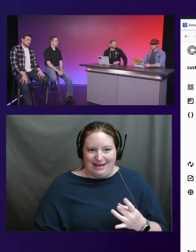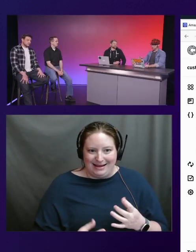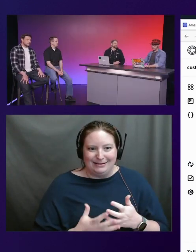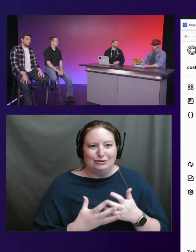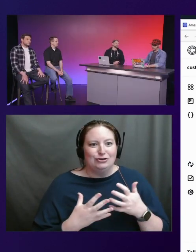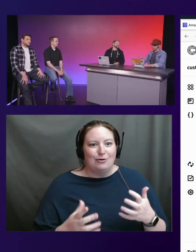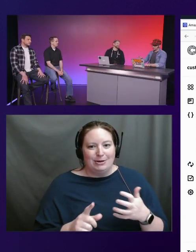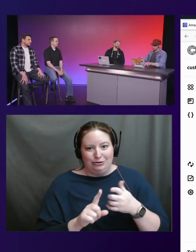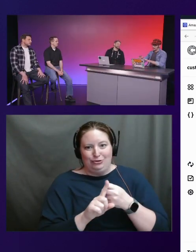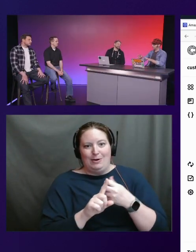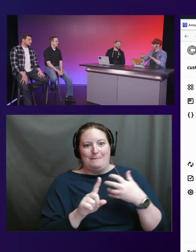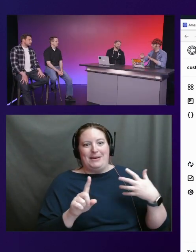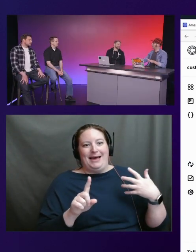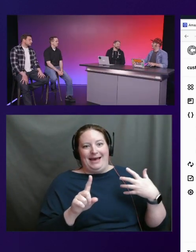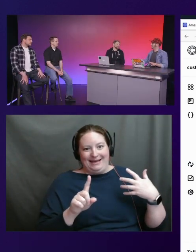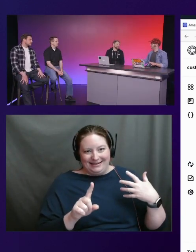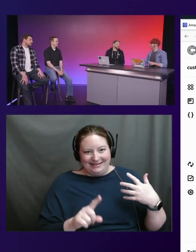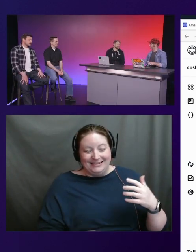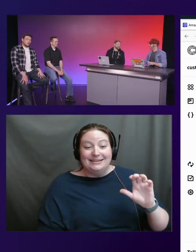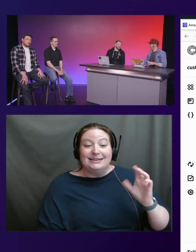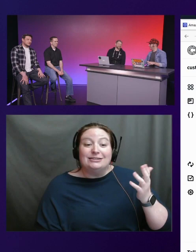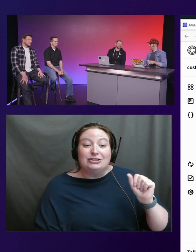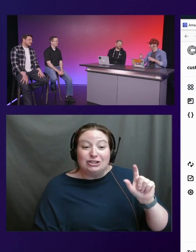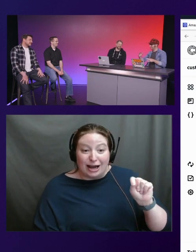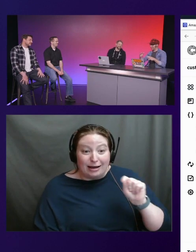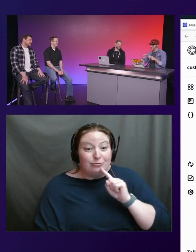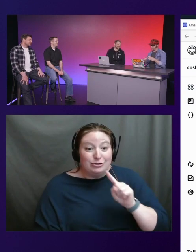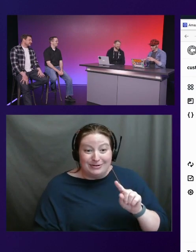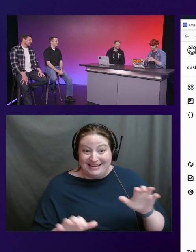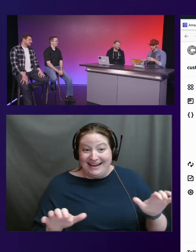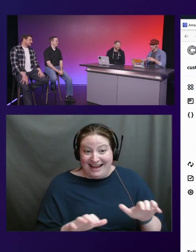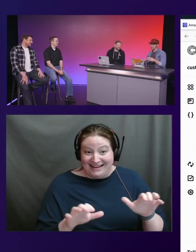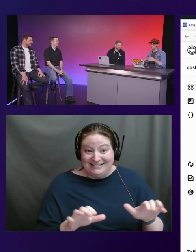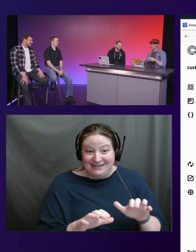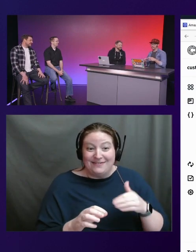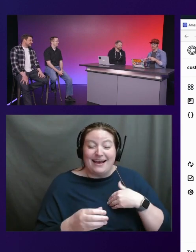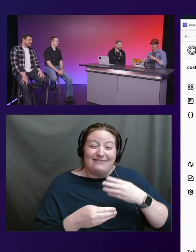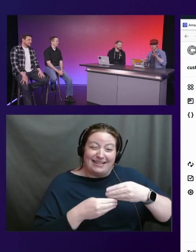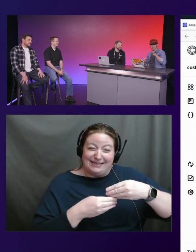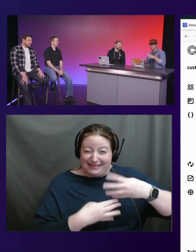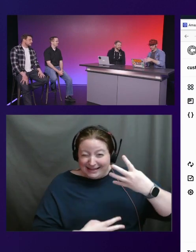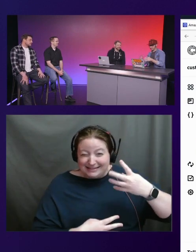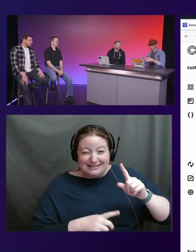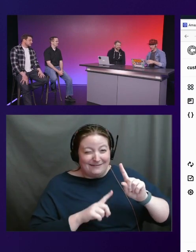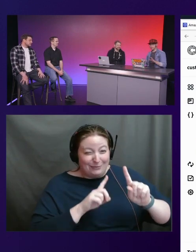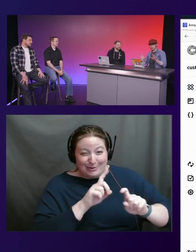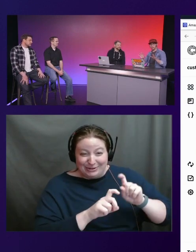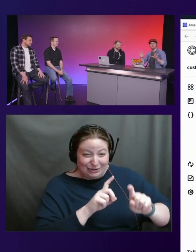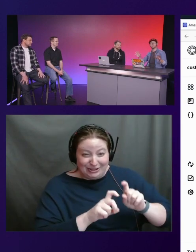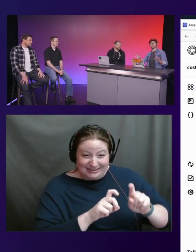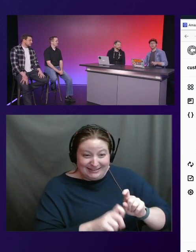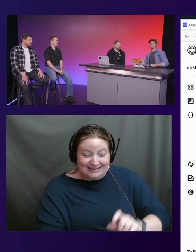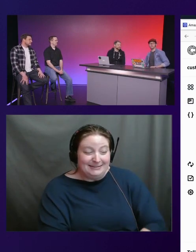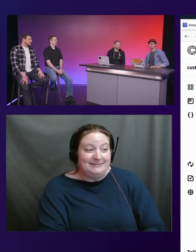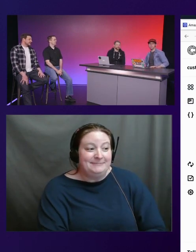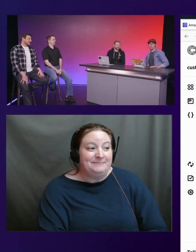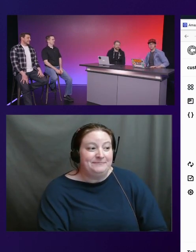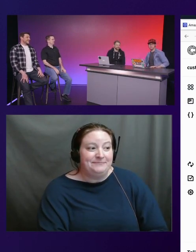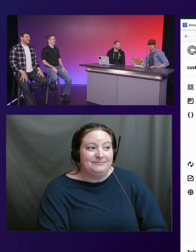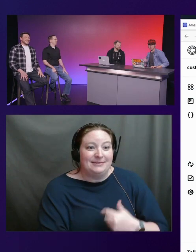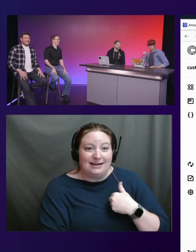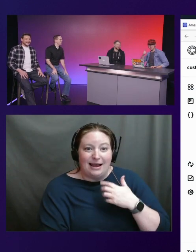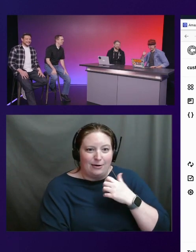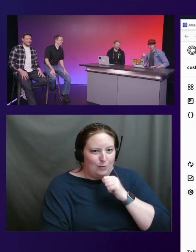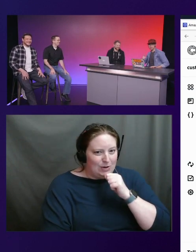too. We've got, chat was very active. So I've got a list of questions that I was not ignoring you